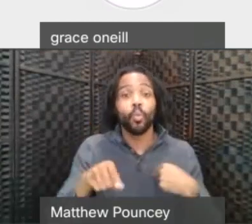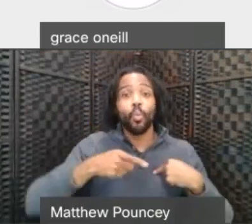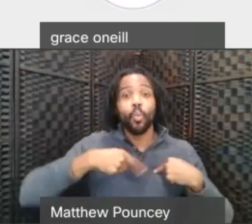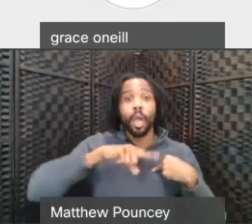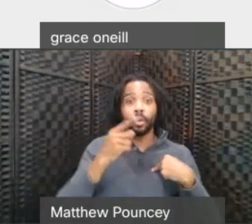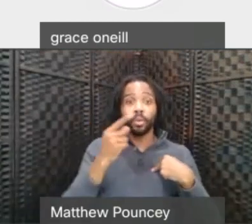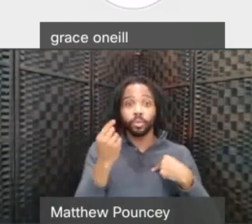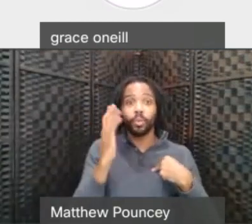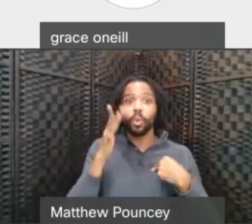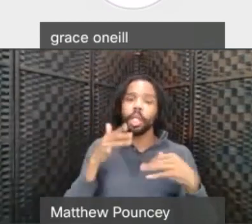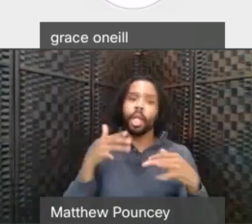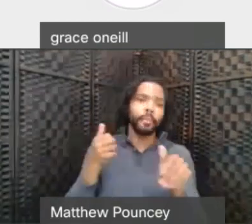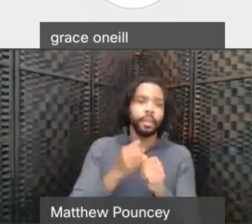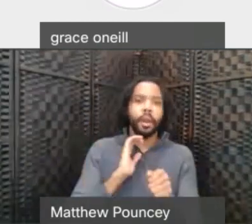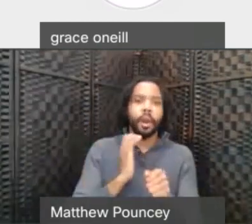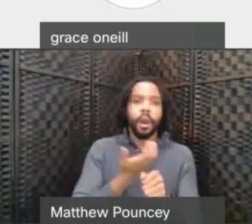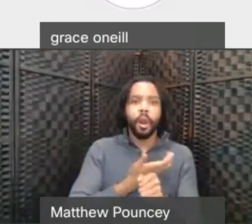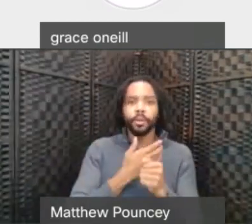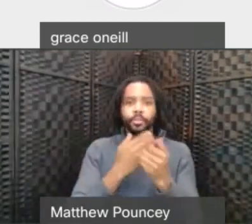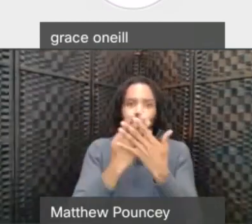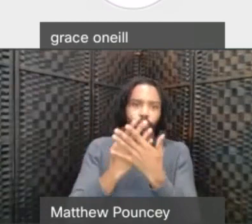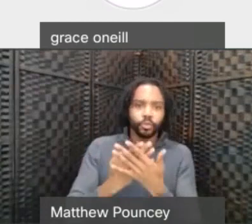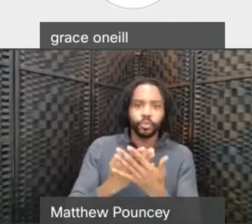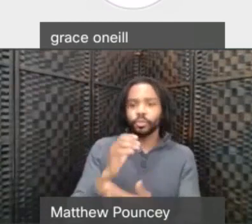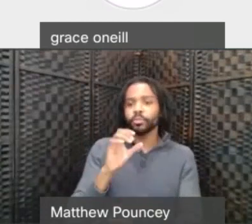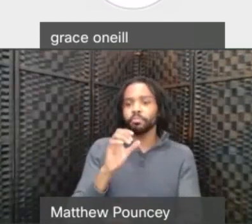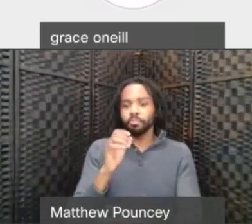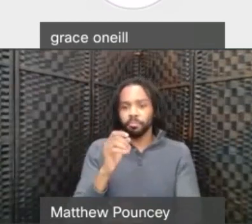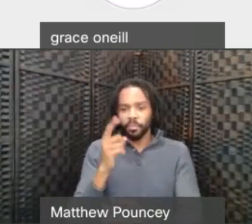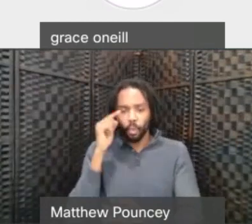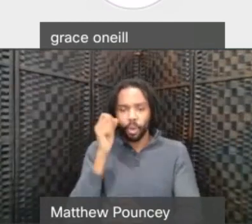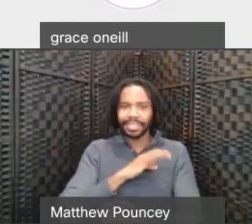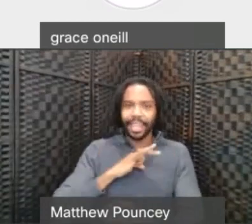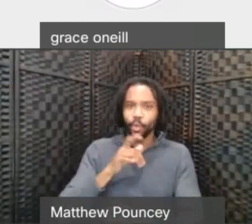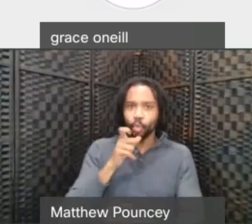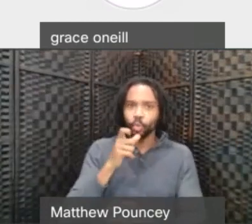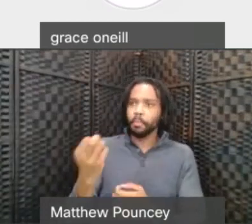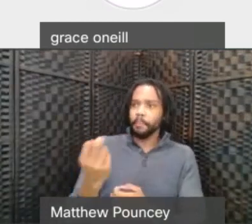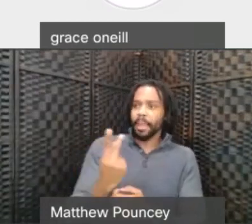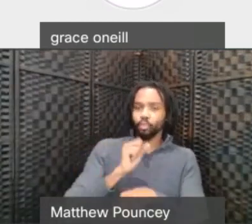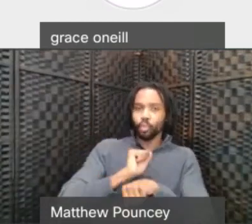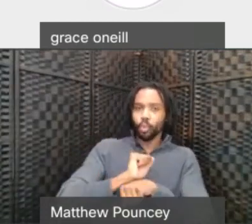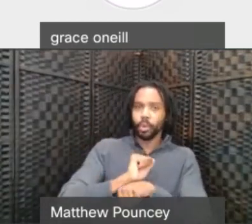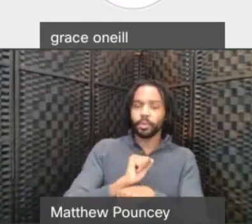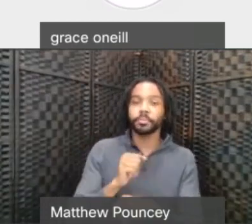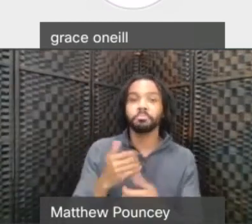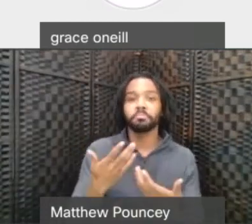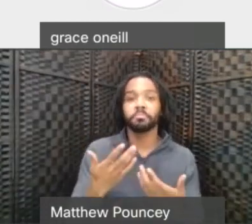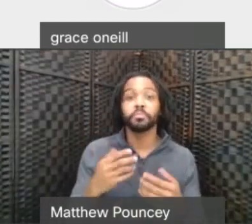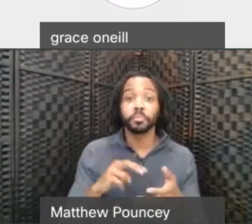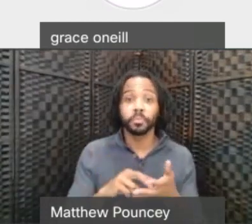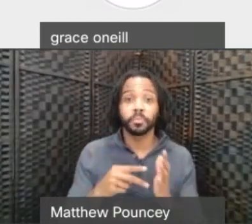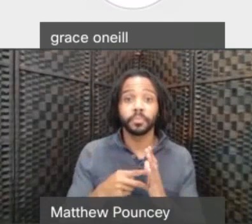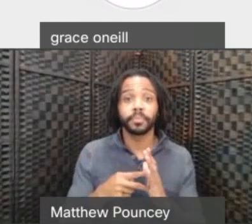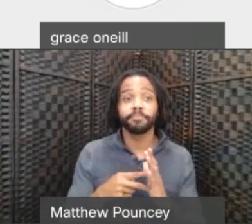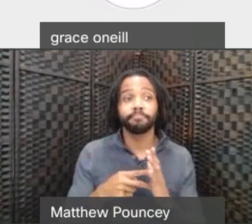healthcare setting, which includes screening of staff coming back to work. And so if